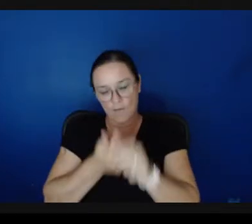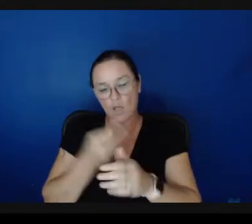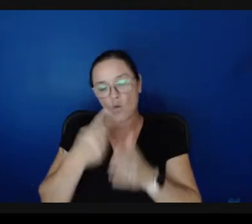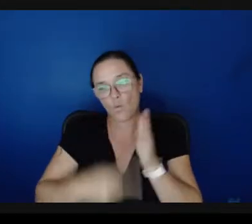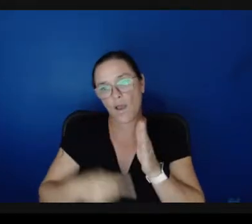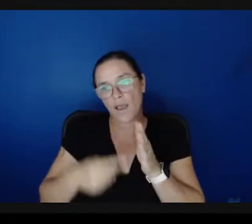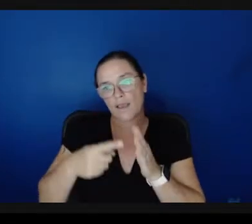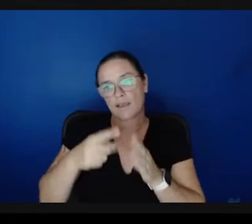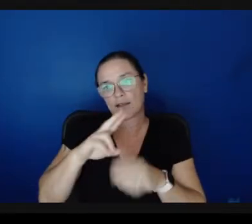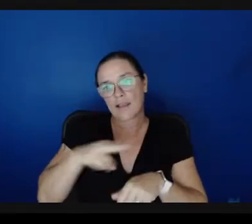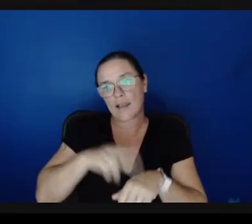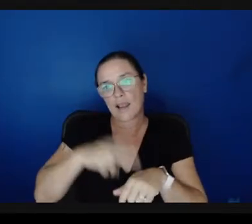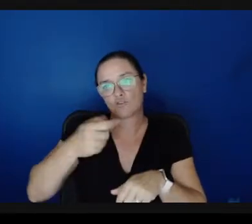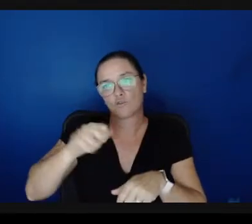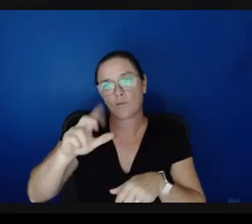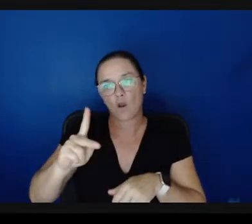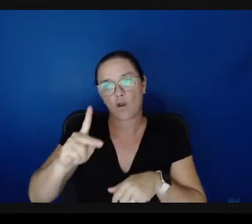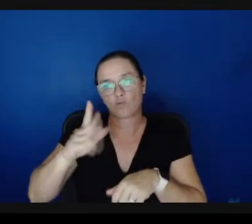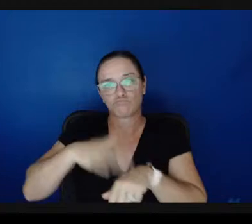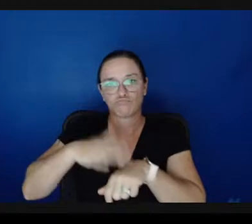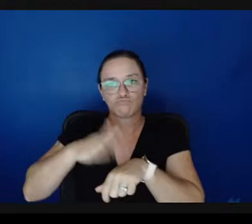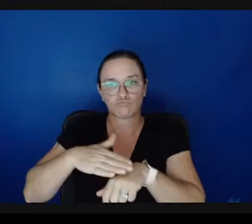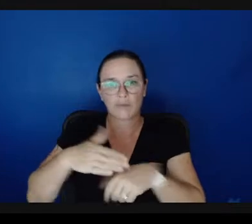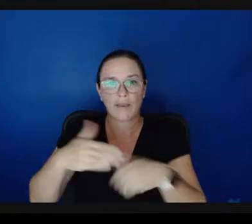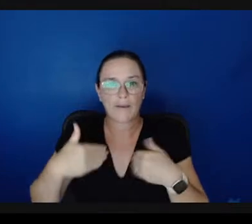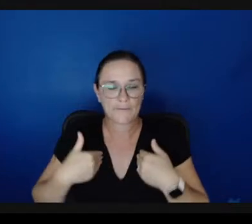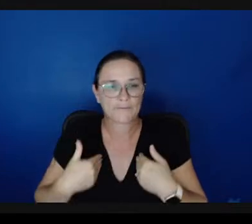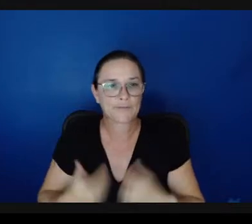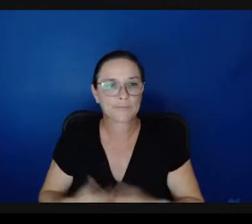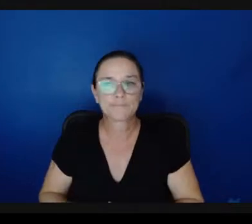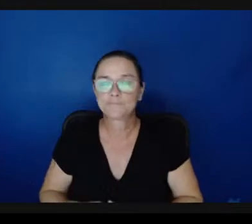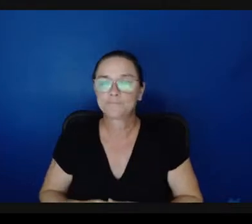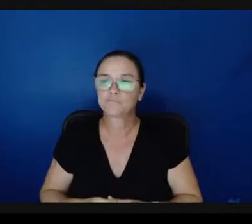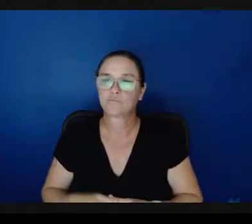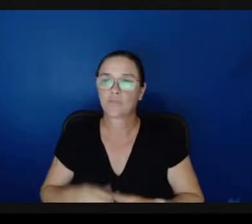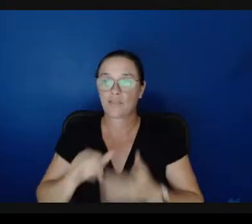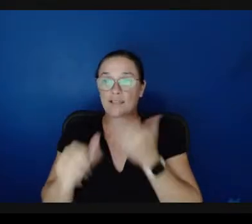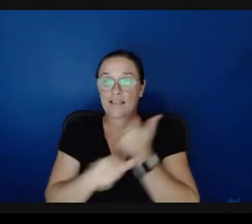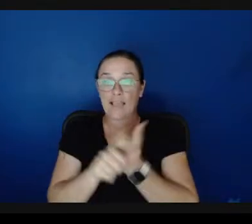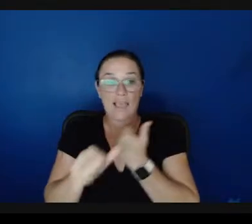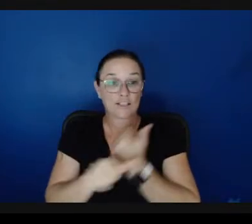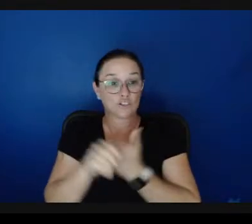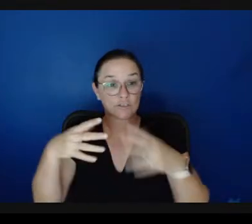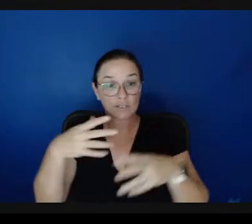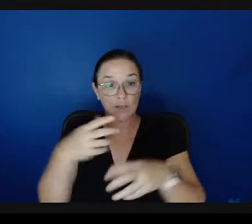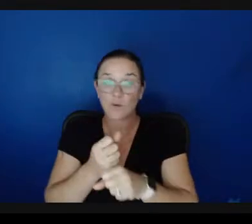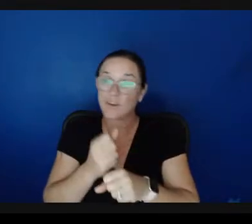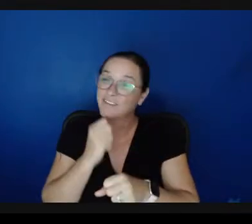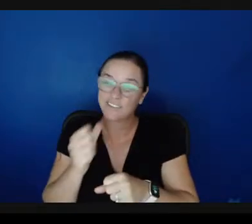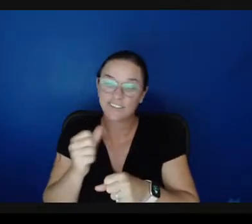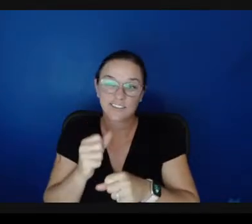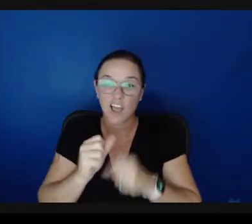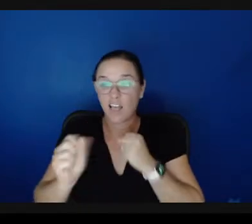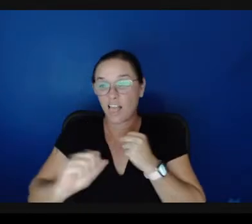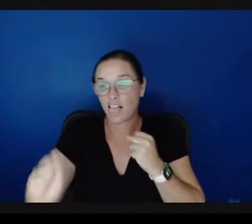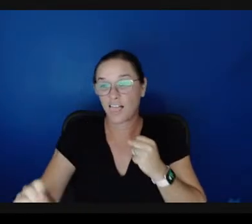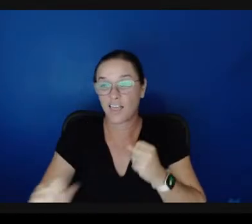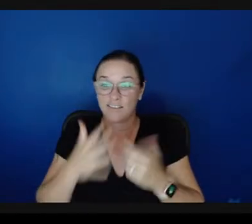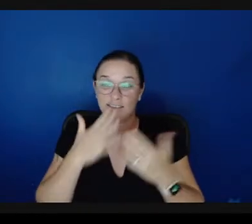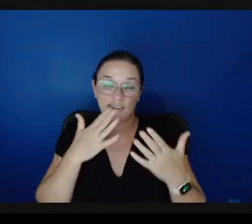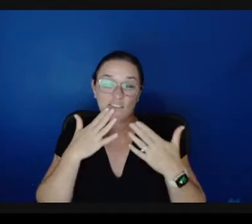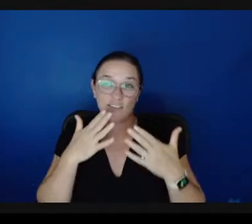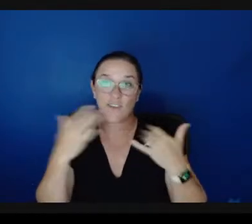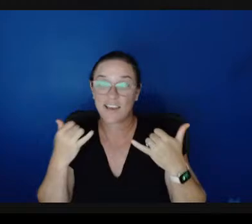areas to the vents. So that is our hazard summary. It's not very long, thankfully, these